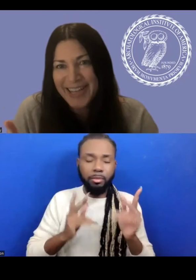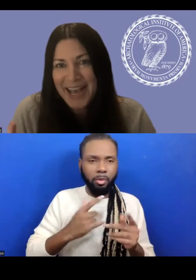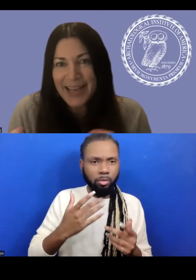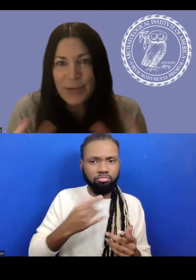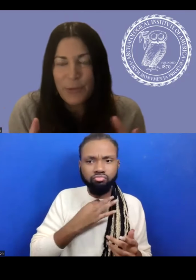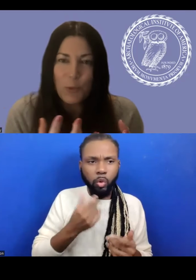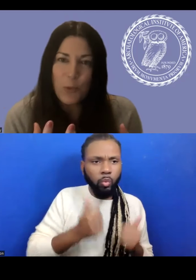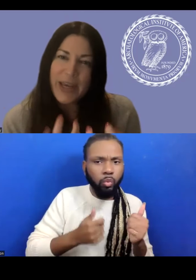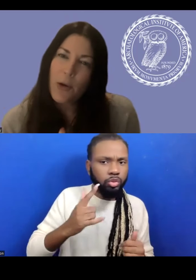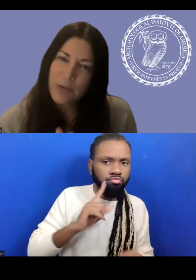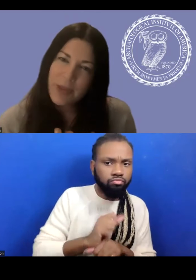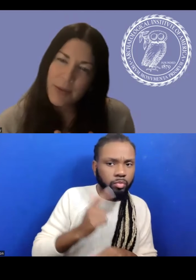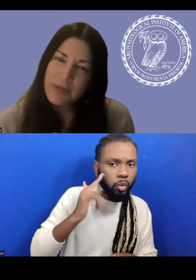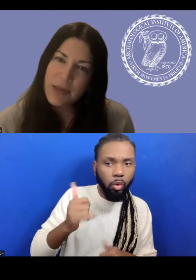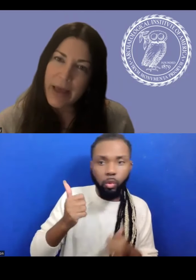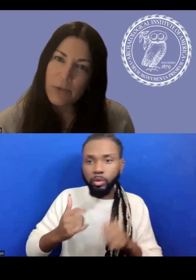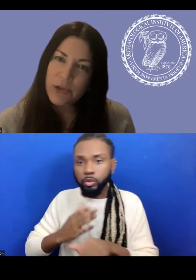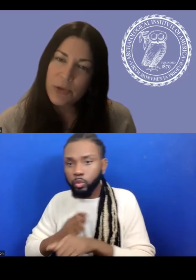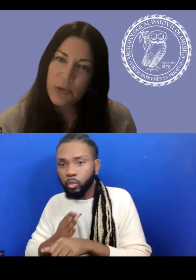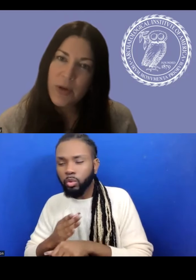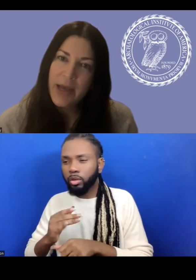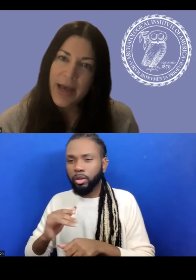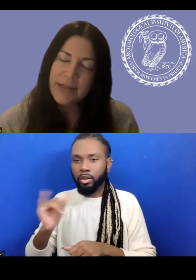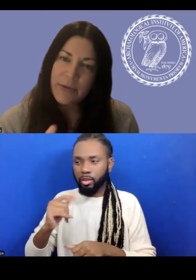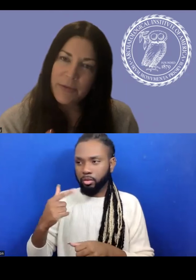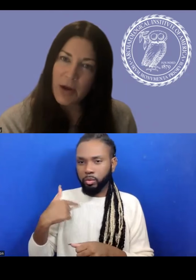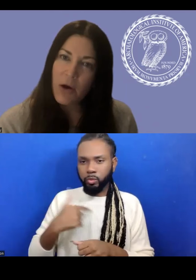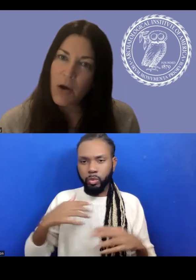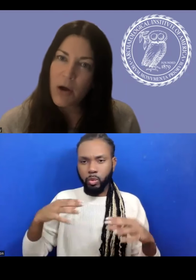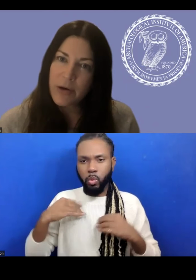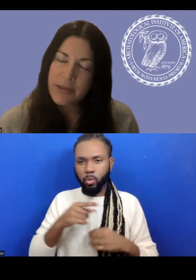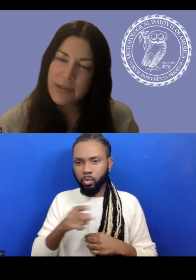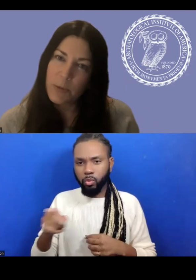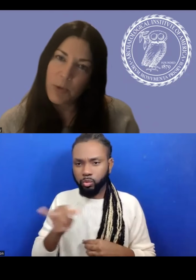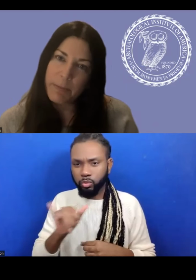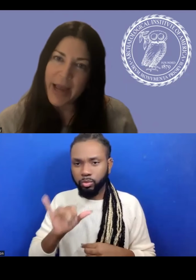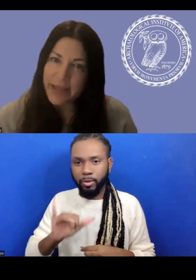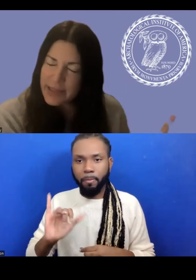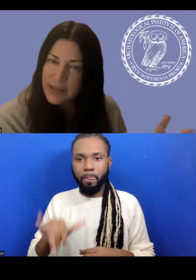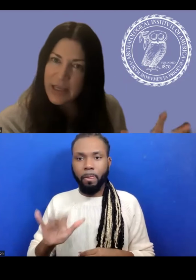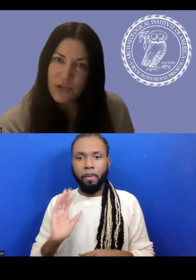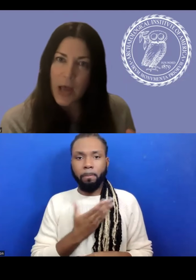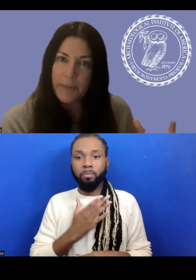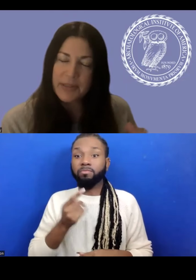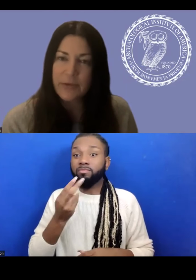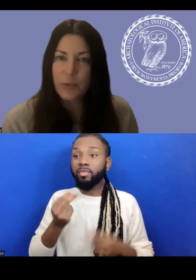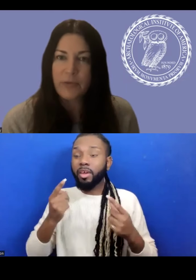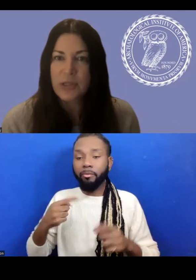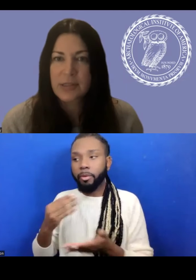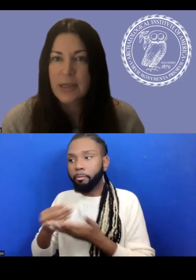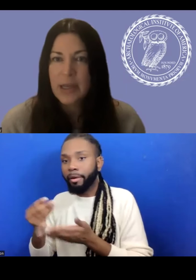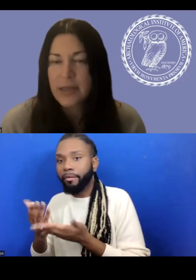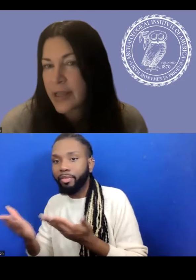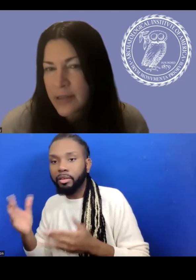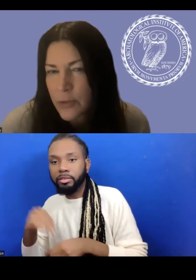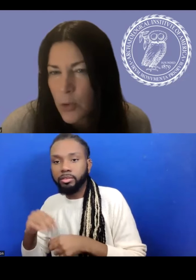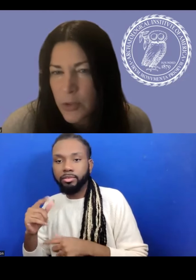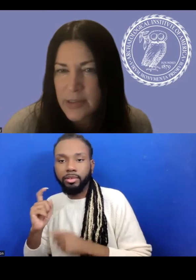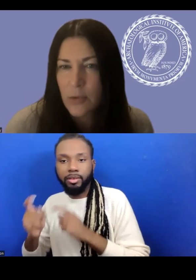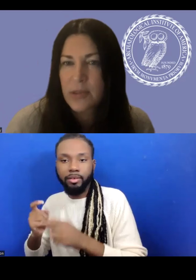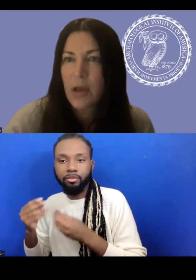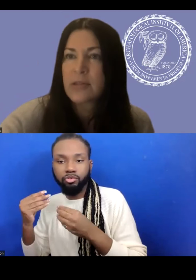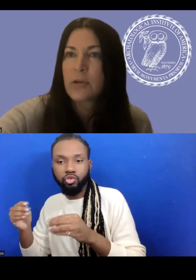wood, as if we own them somehow too, as if they are ours. And then we buy things in the gift shop as if we've just attended